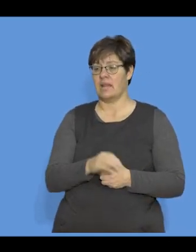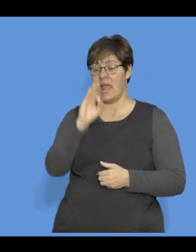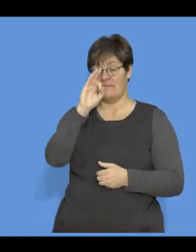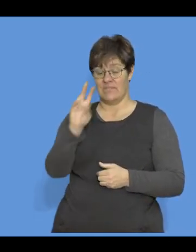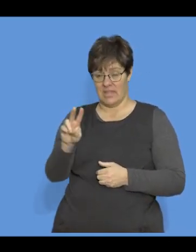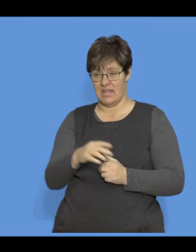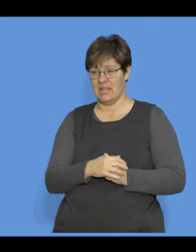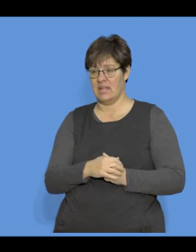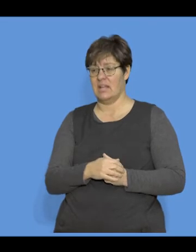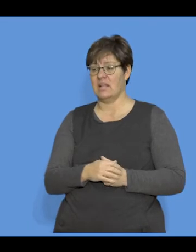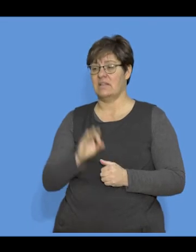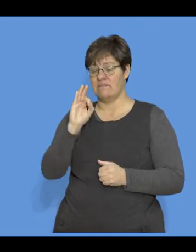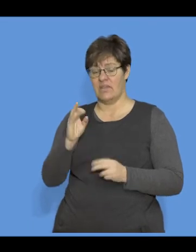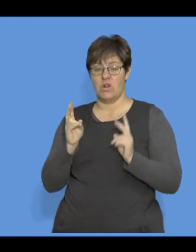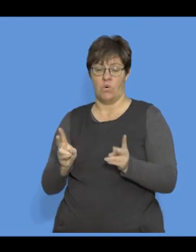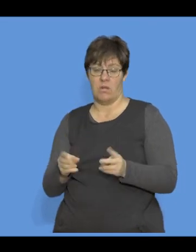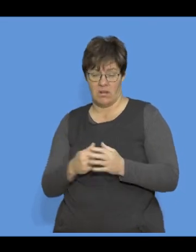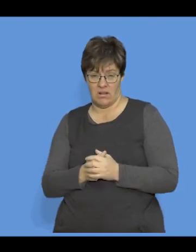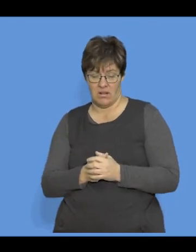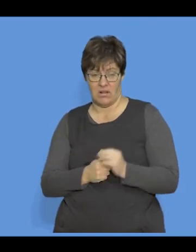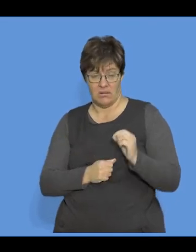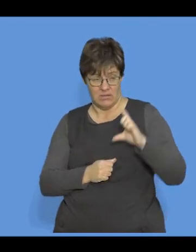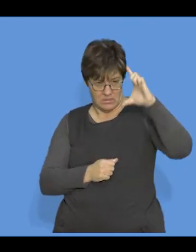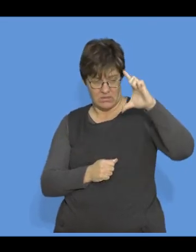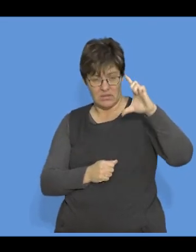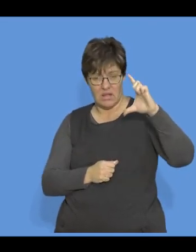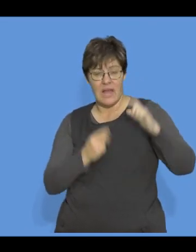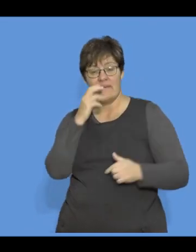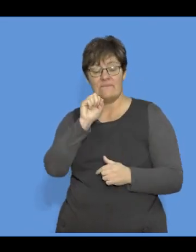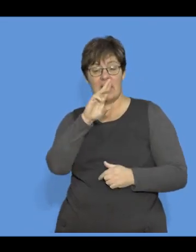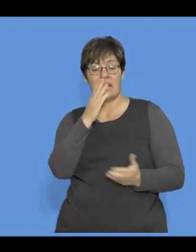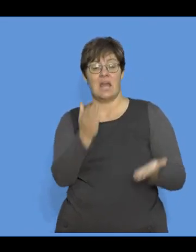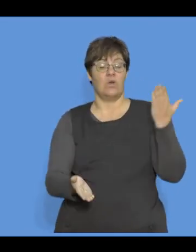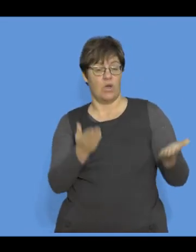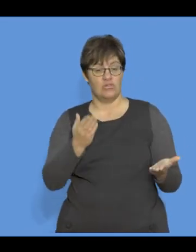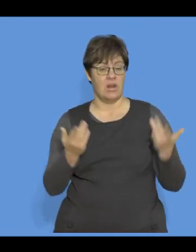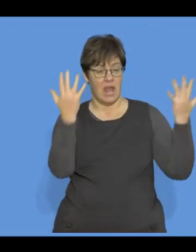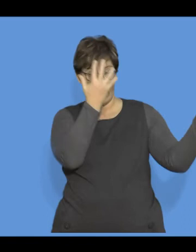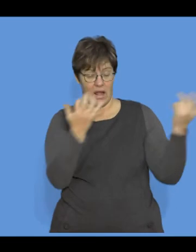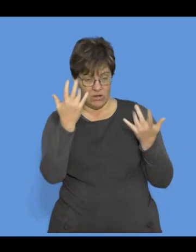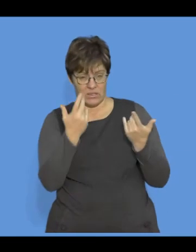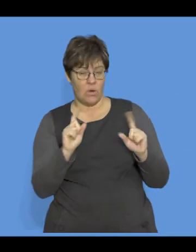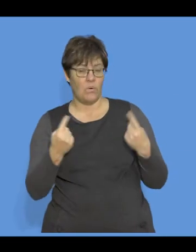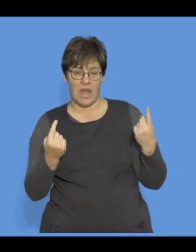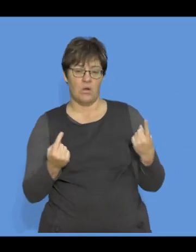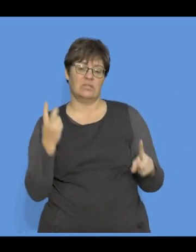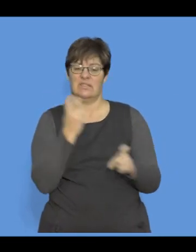your V normal. And so create a vector equation, and you can do the calculation without too much